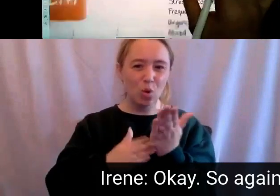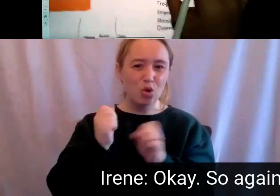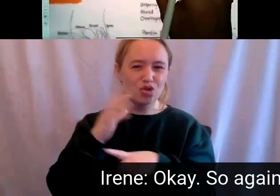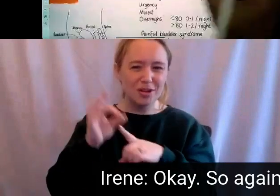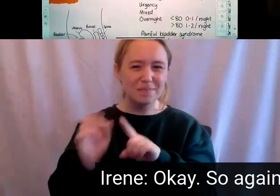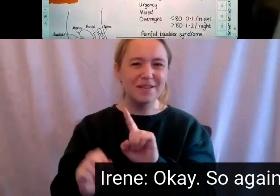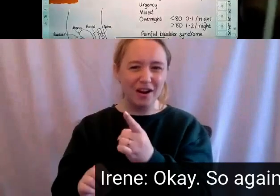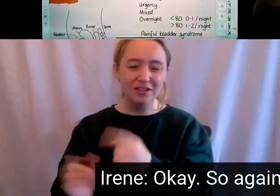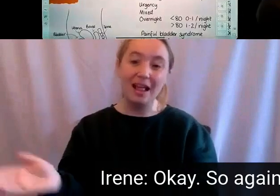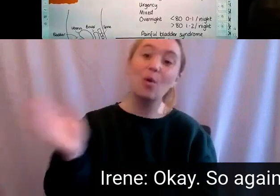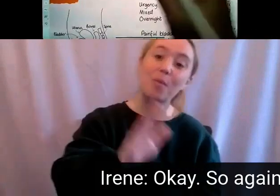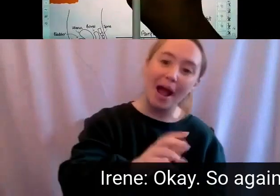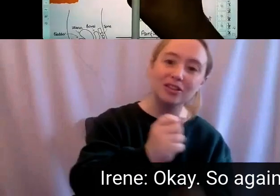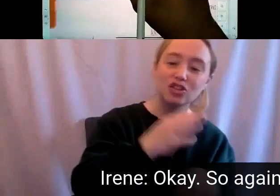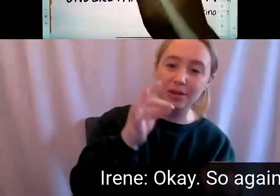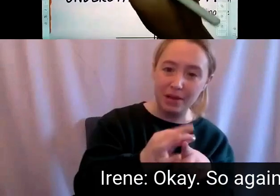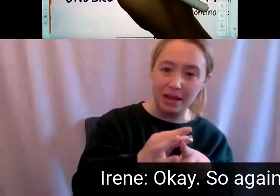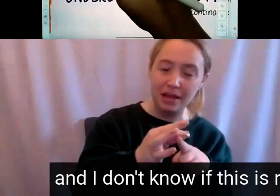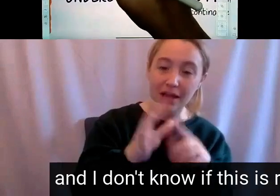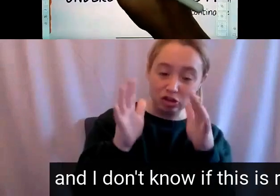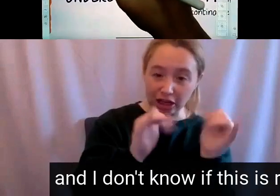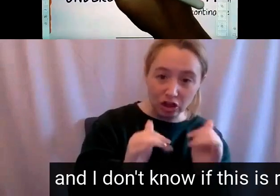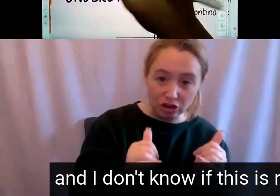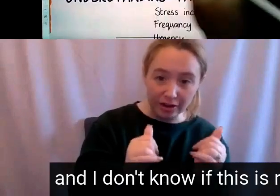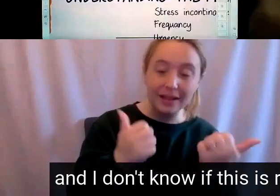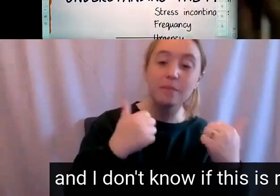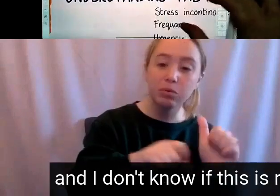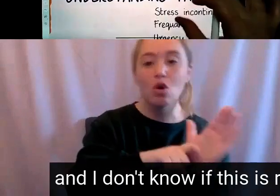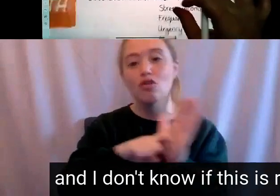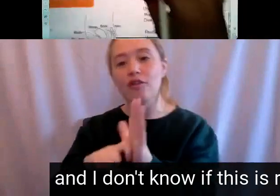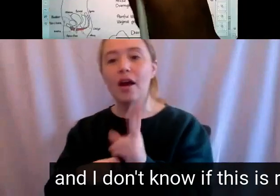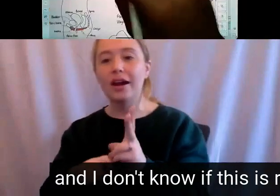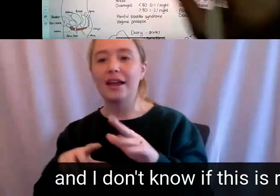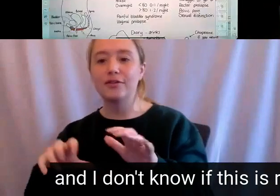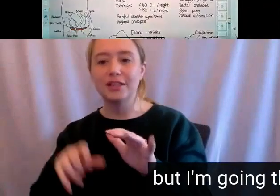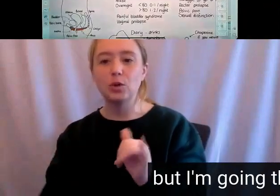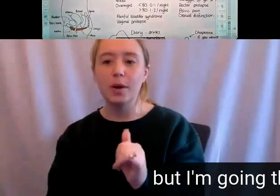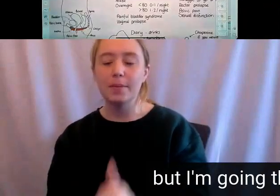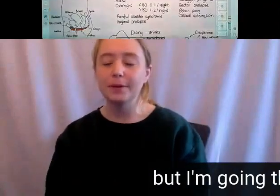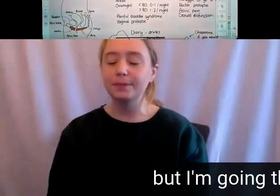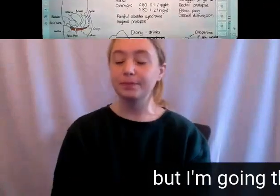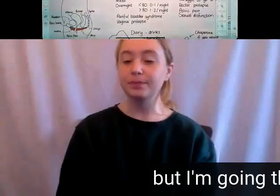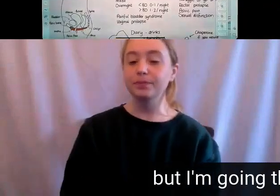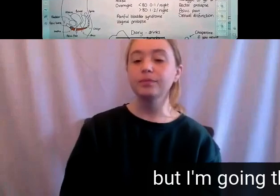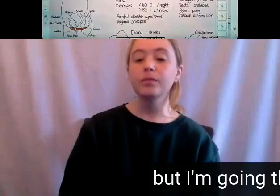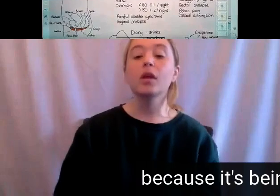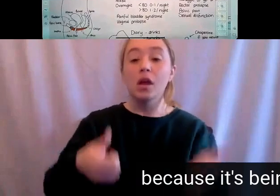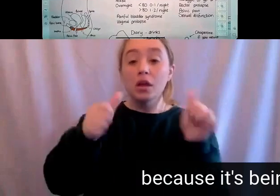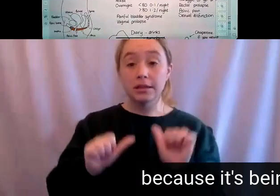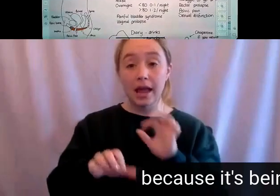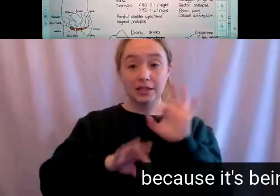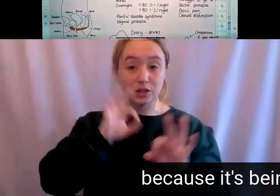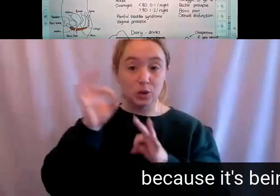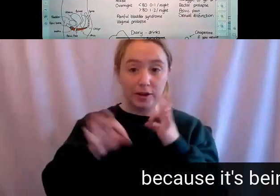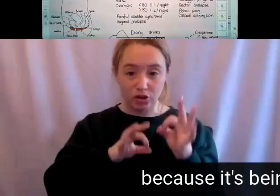Okay. So again, sticking with access, and I don't know if this is really one for you to answer, but I'm going to throw it out there because it's